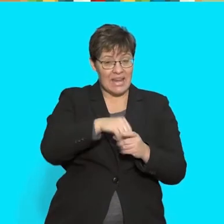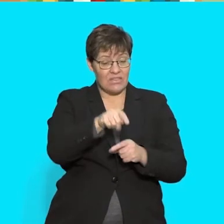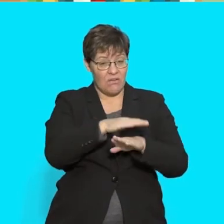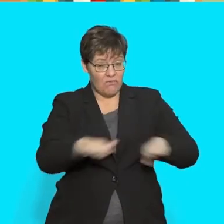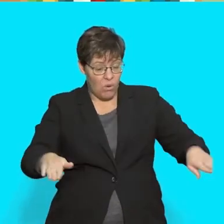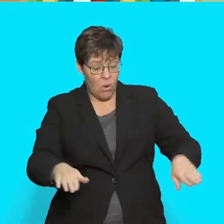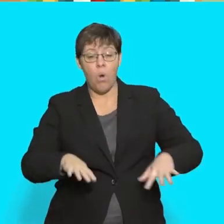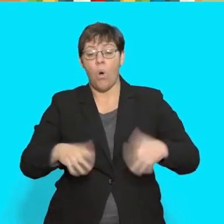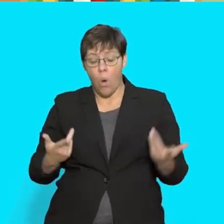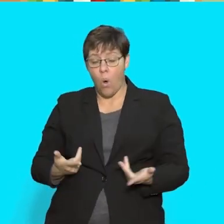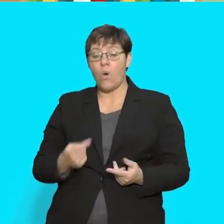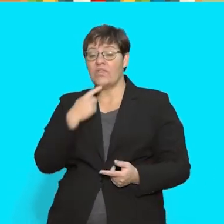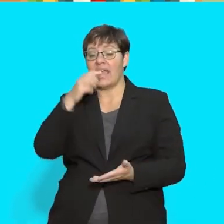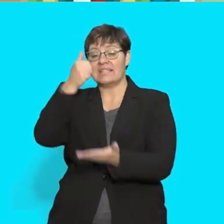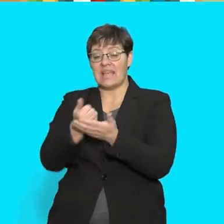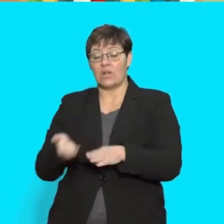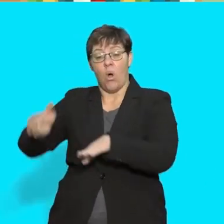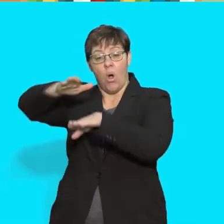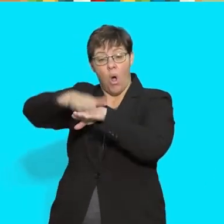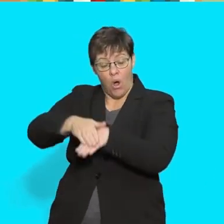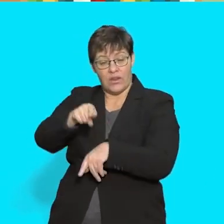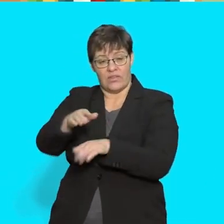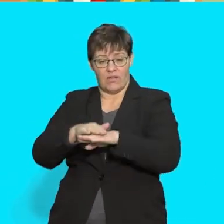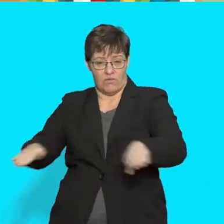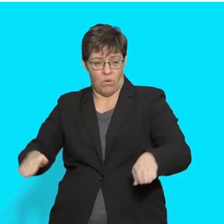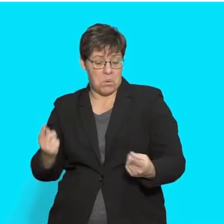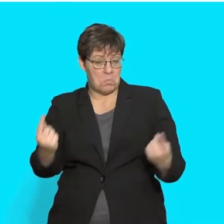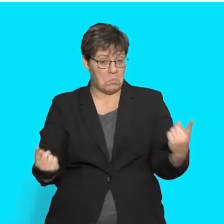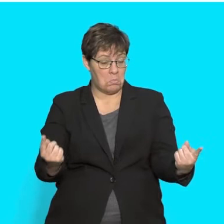Or do I say they sat on the floor?